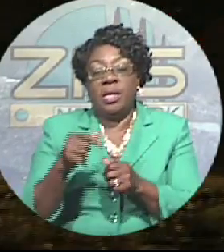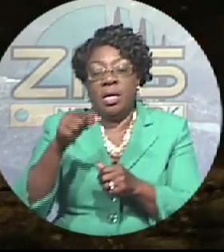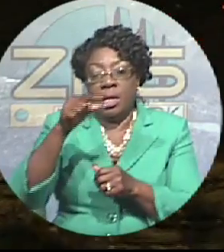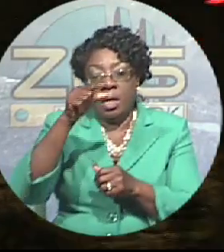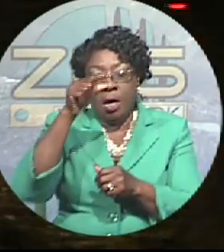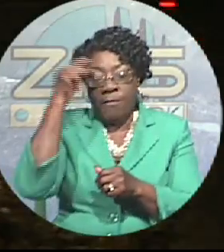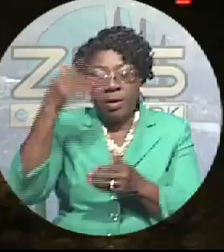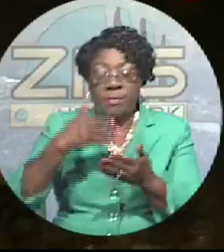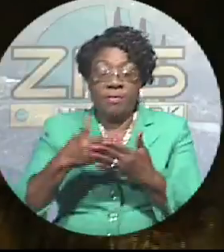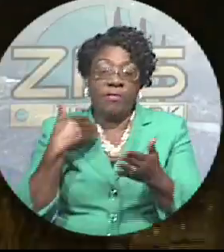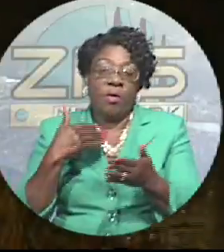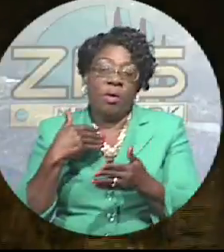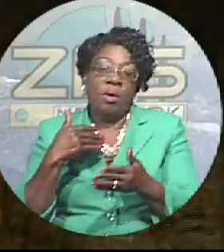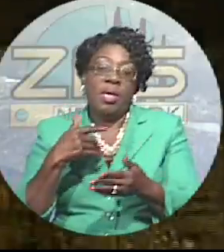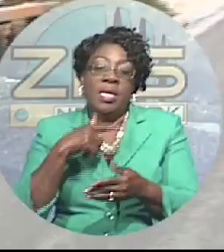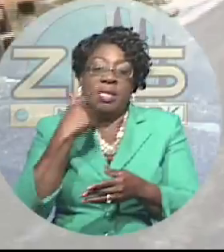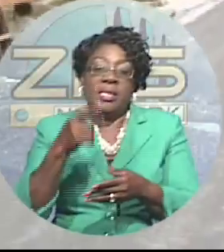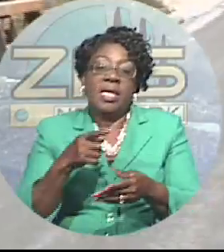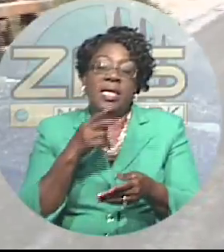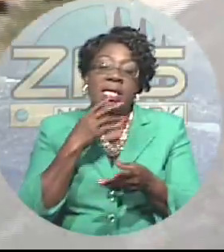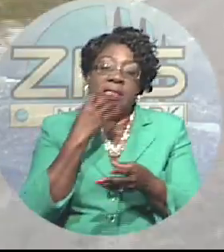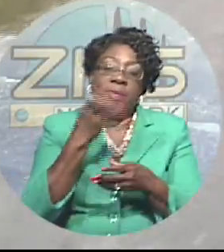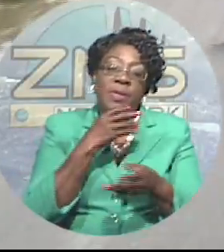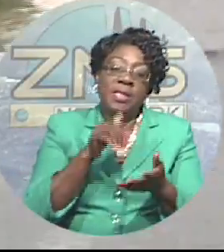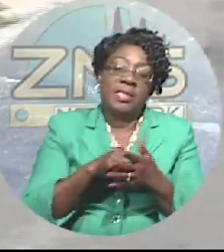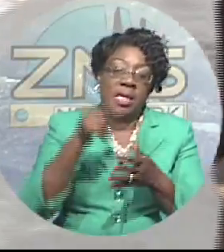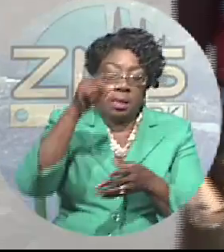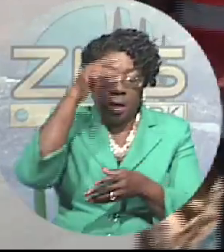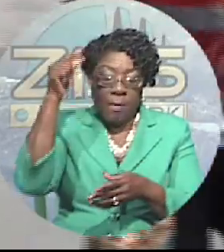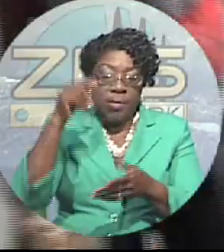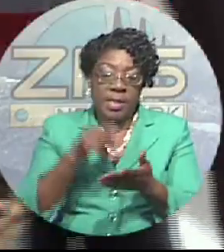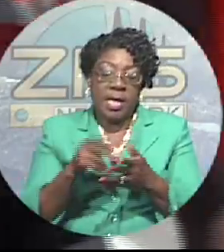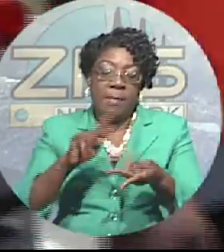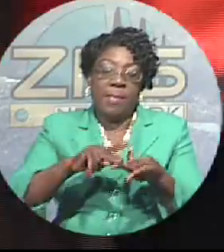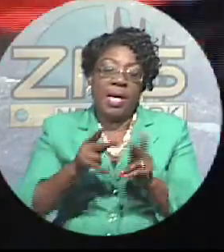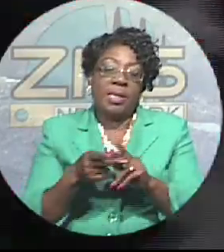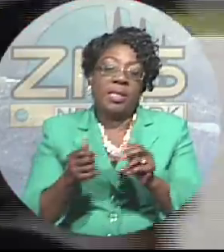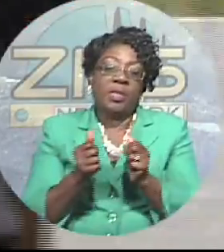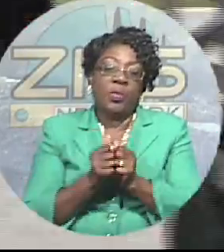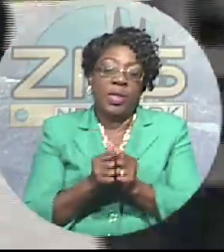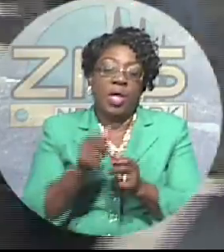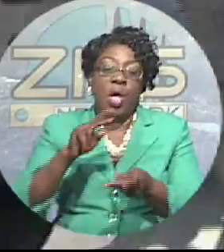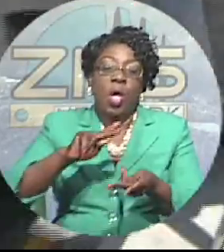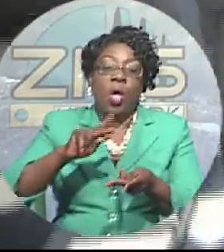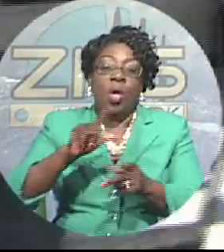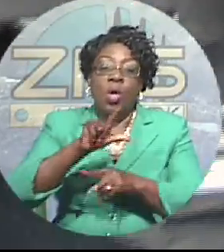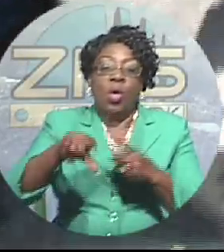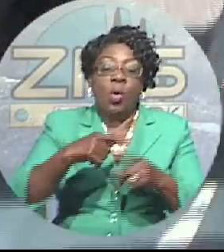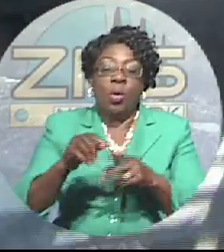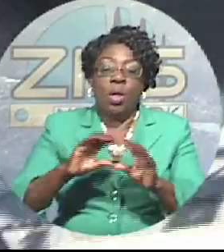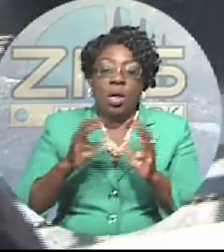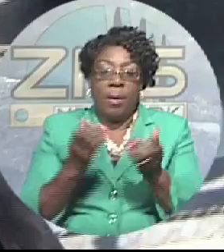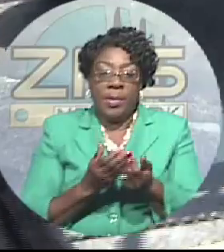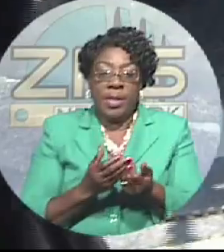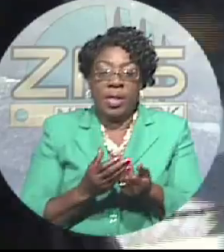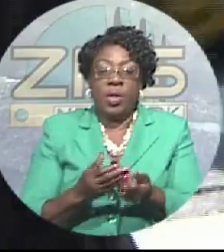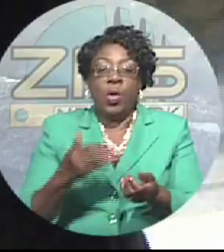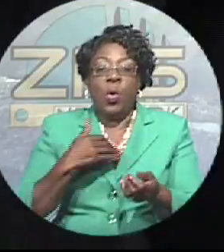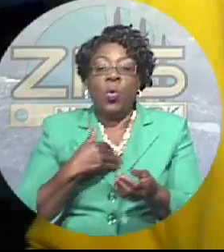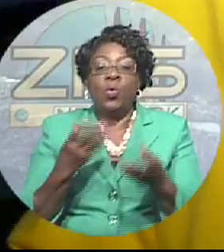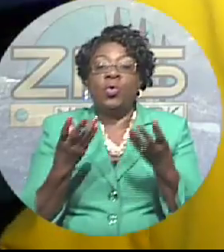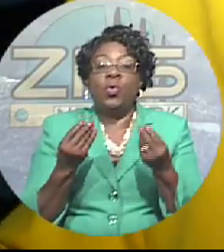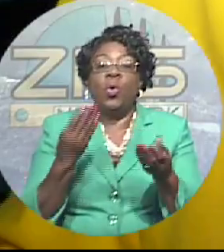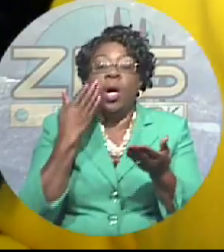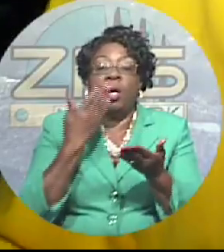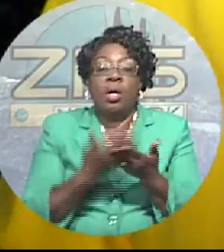Island, Minister Mitchell says it speaks volumes that government can partner with local companies whose reputation and ability to operate with excellence are